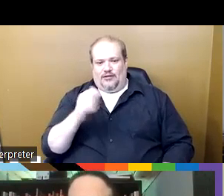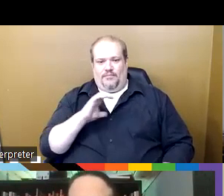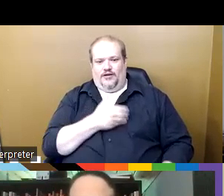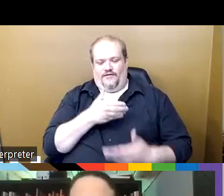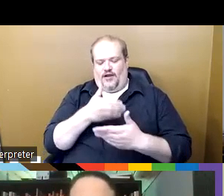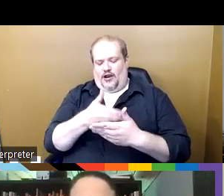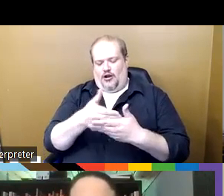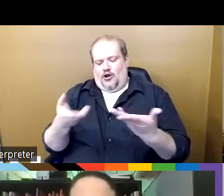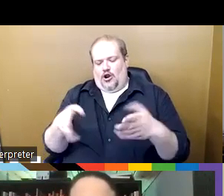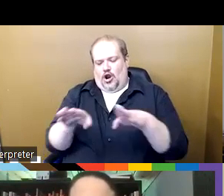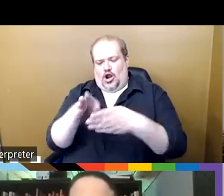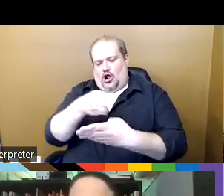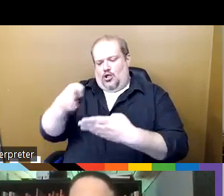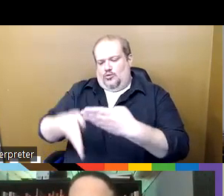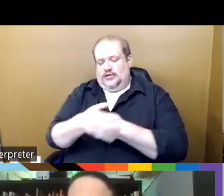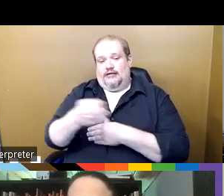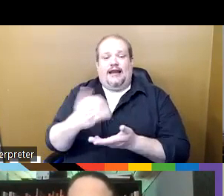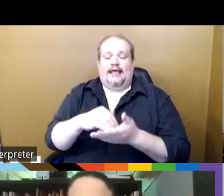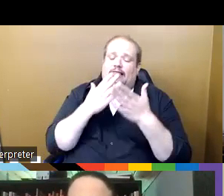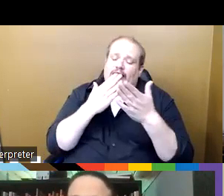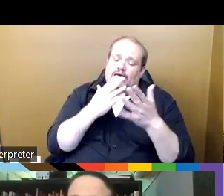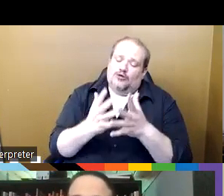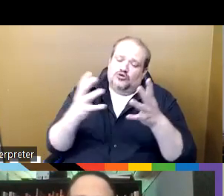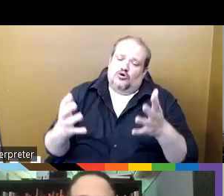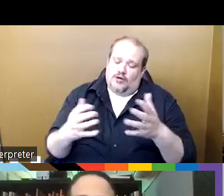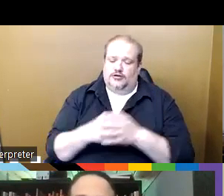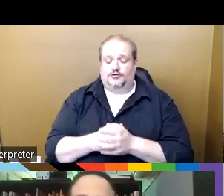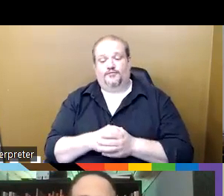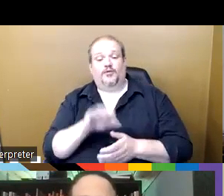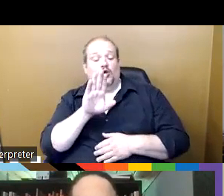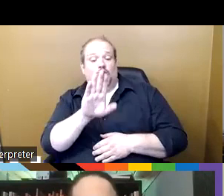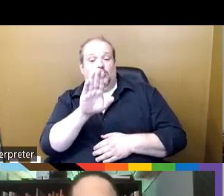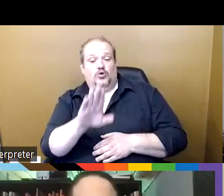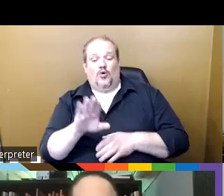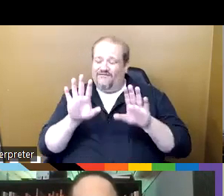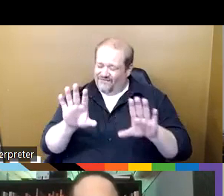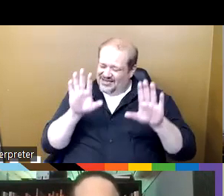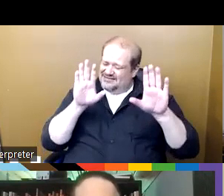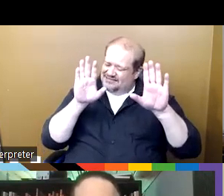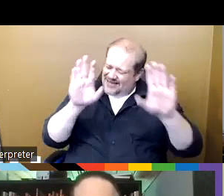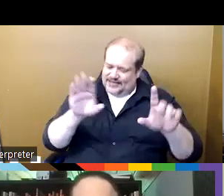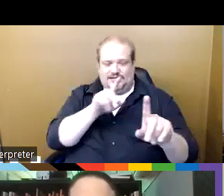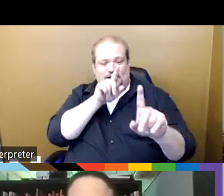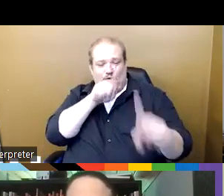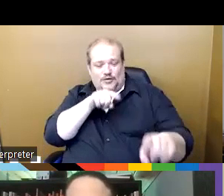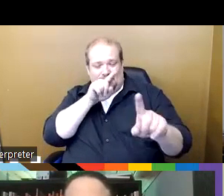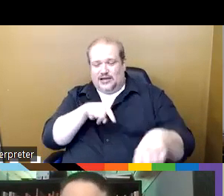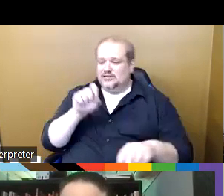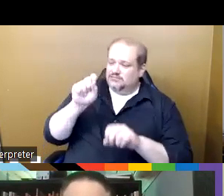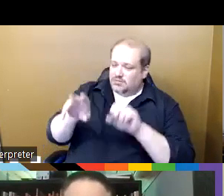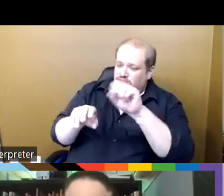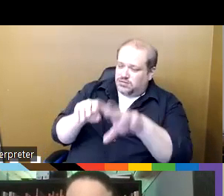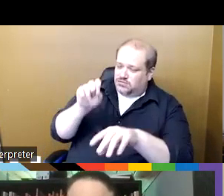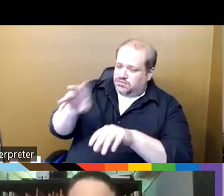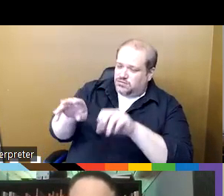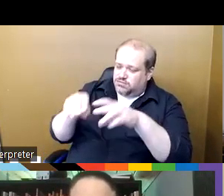closeout. And again, thank you so much. Throw your fantastic responses and thank yous